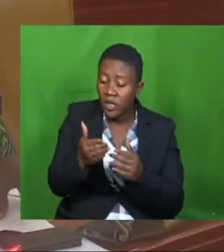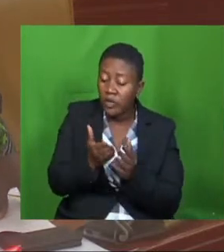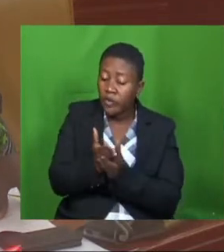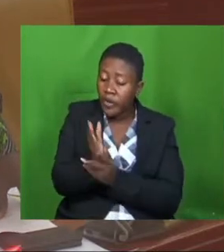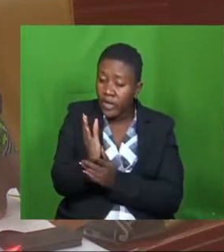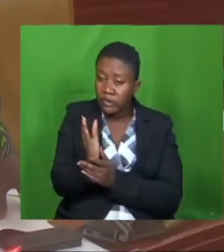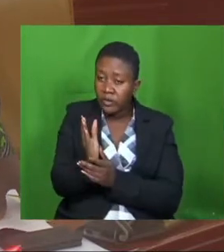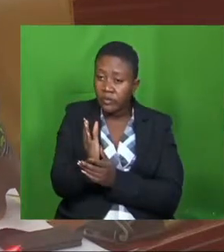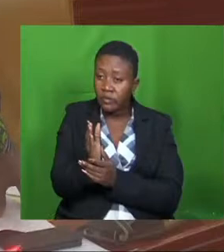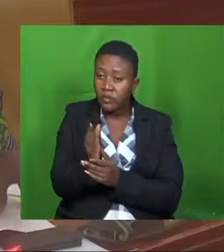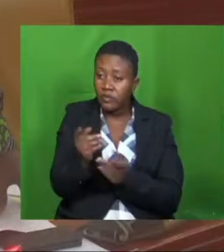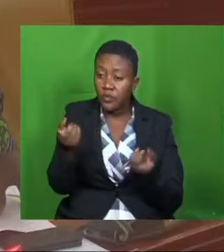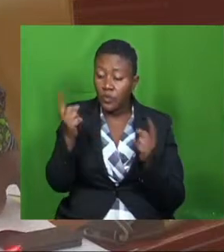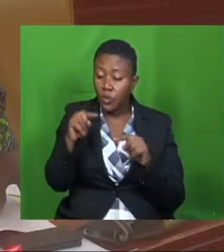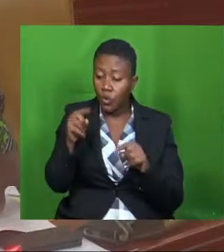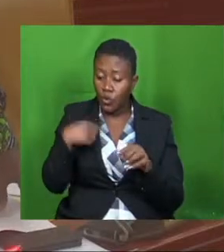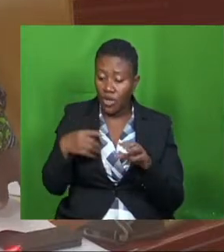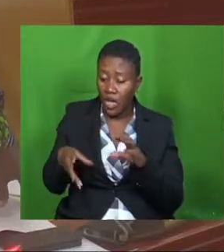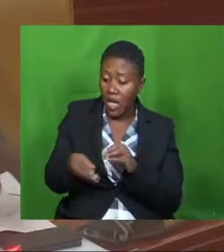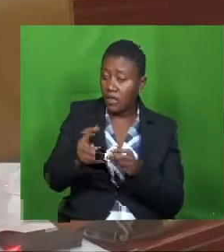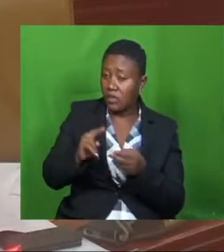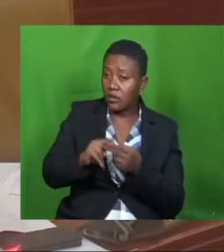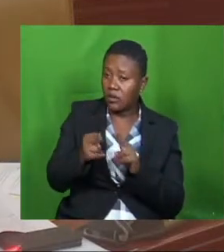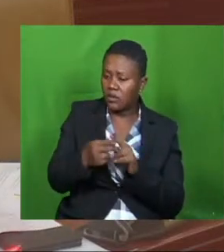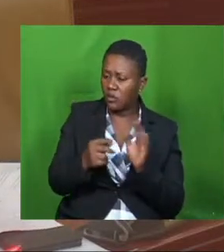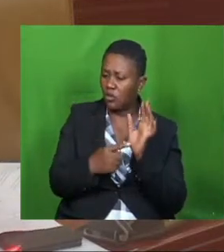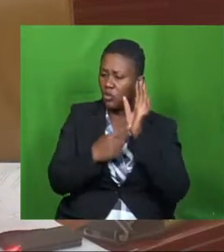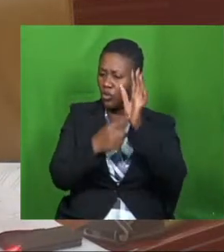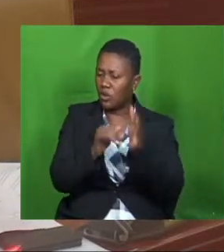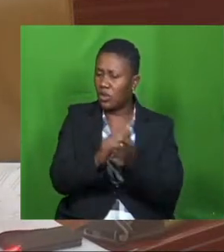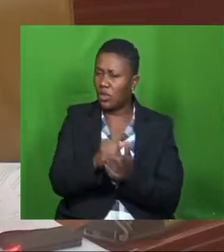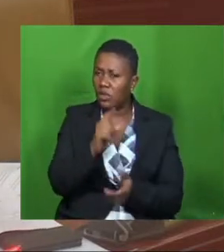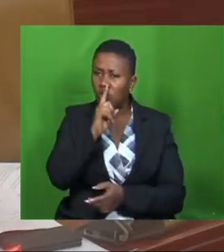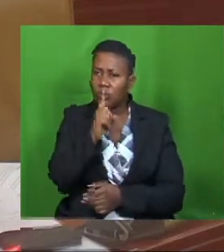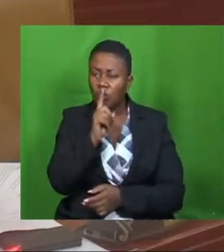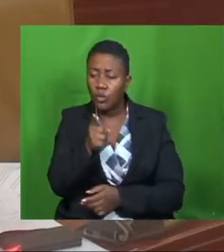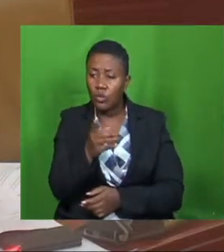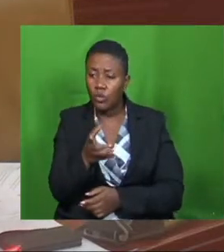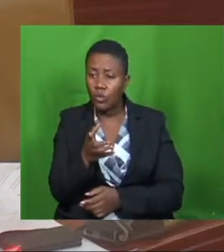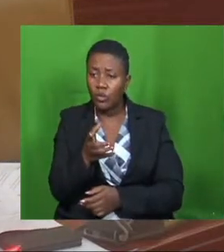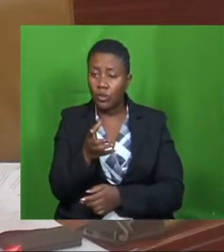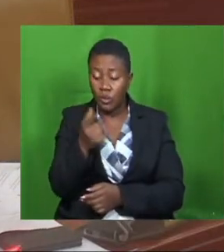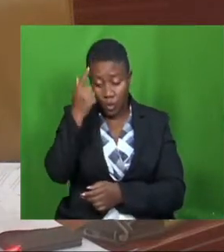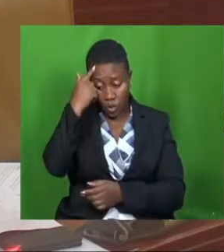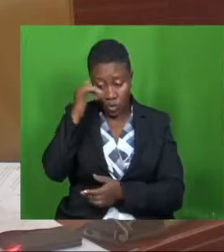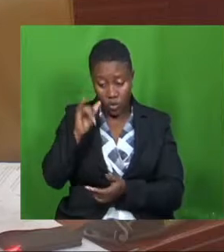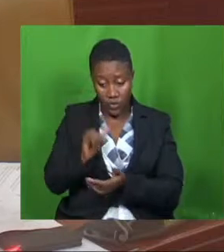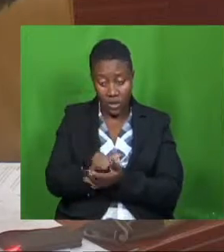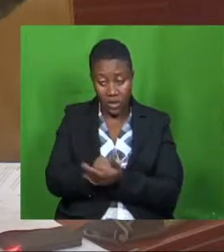inputs before the farming season, and remaining 50% loans payable after.